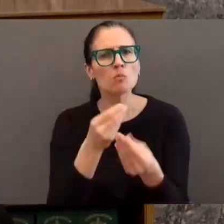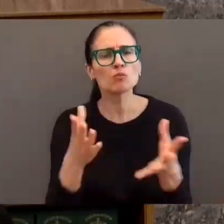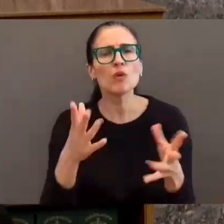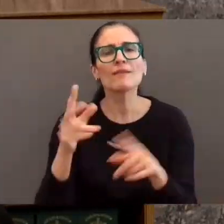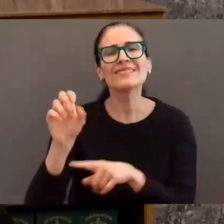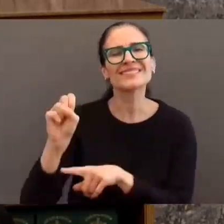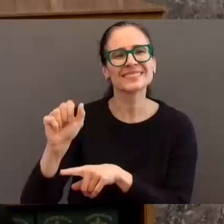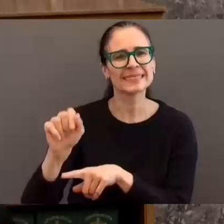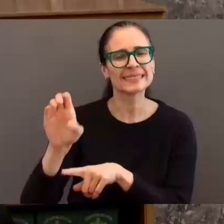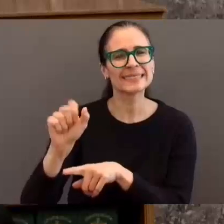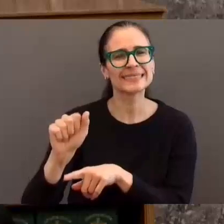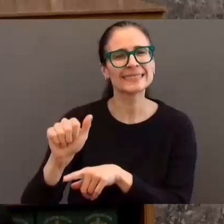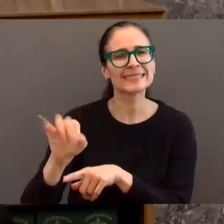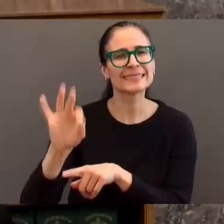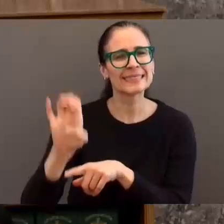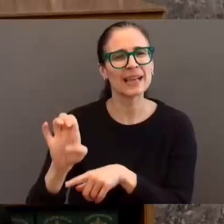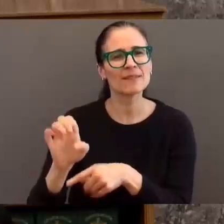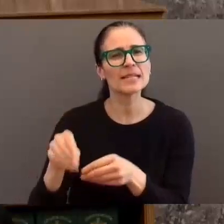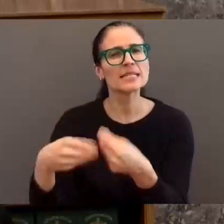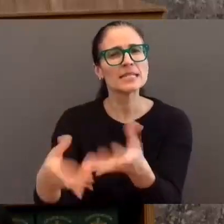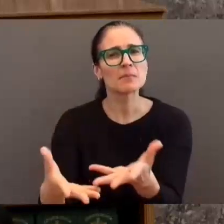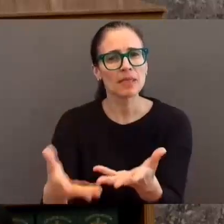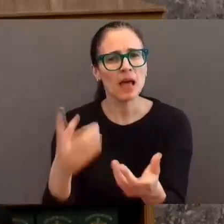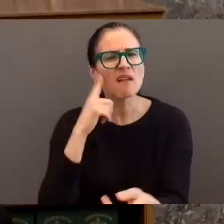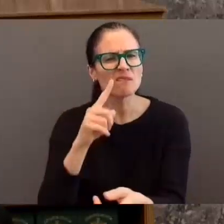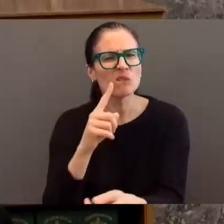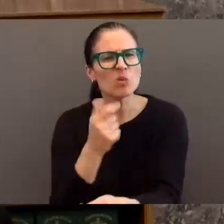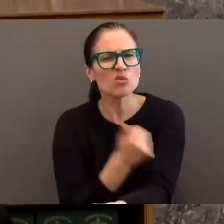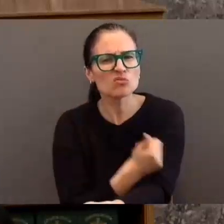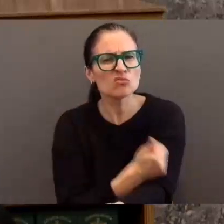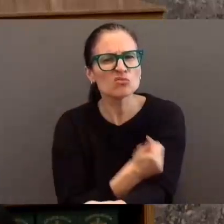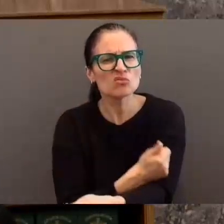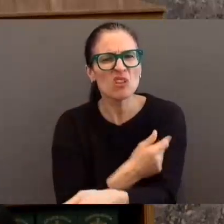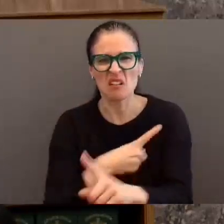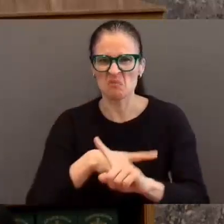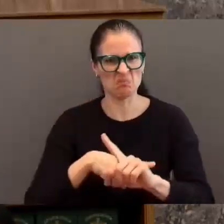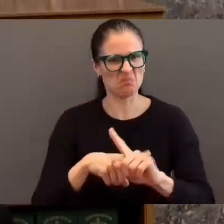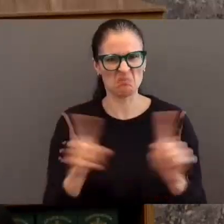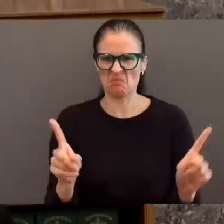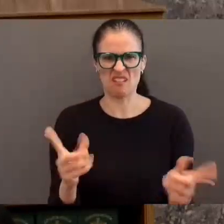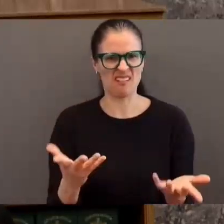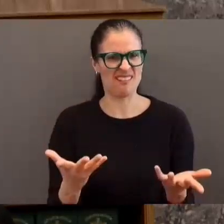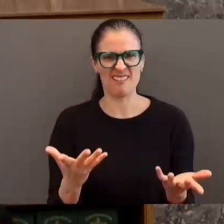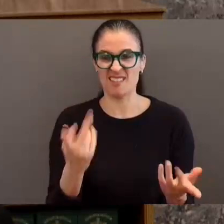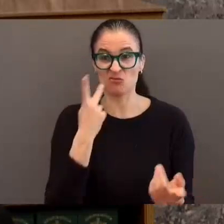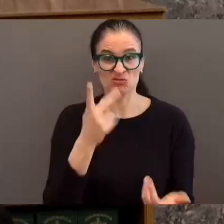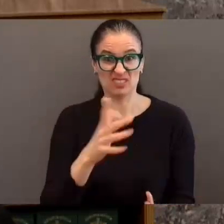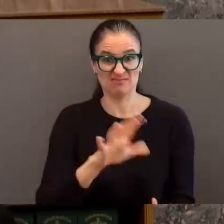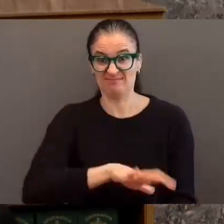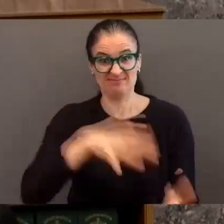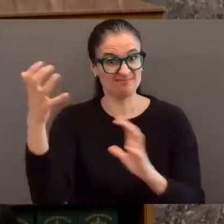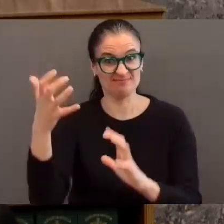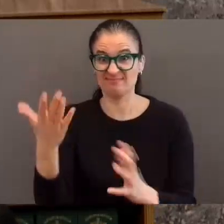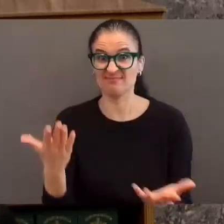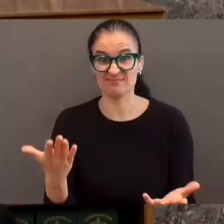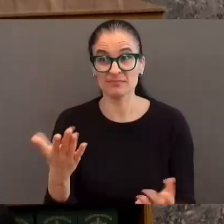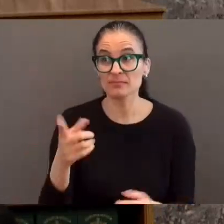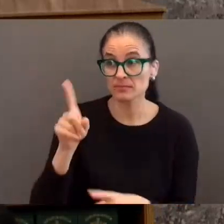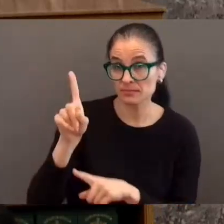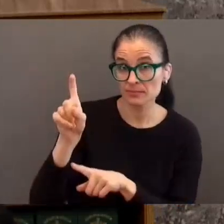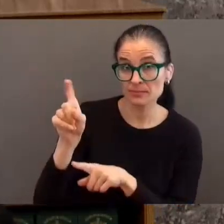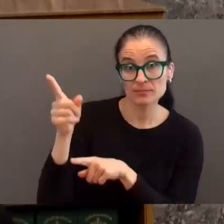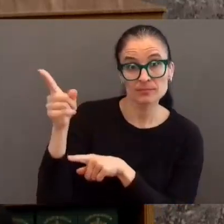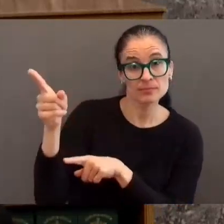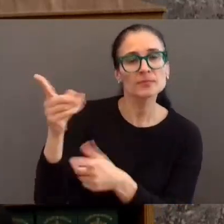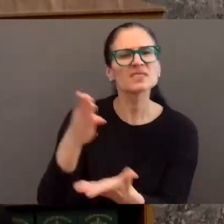hope for recovery. Mr. Speaker, will this Premier end this failed experiment and replace it with a treatment-focused housing